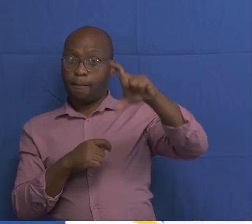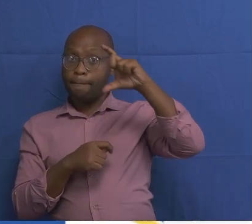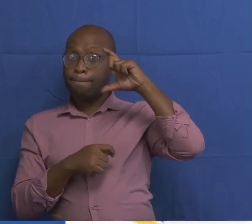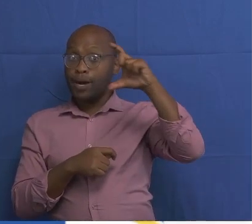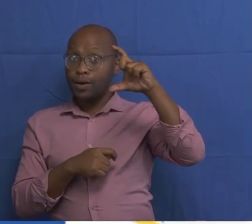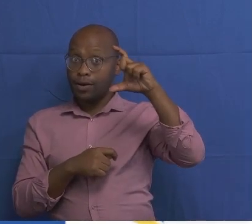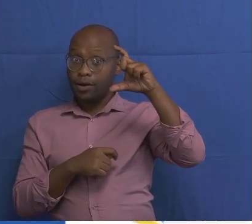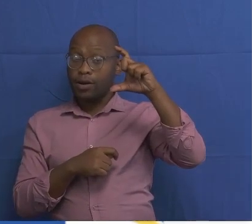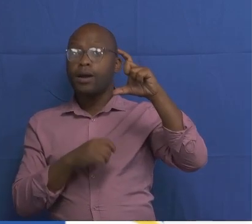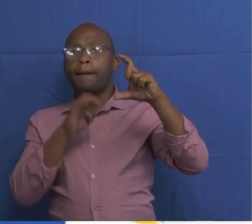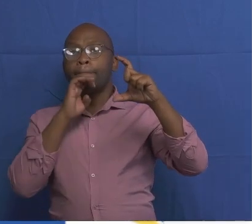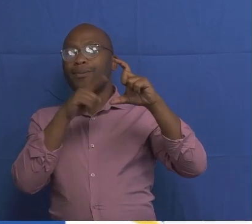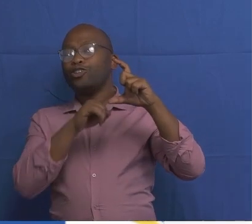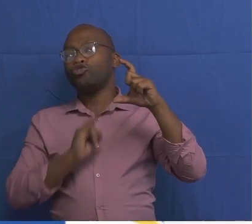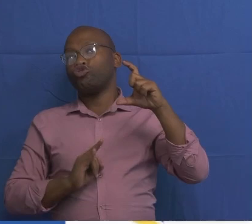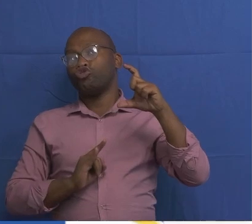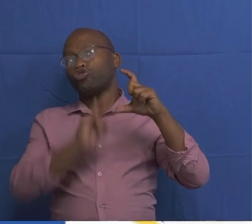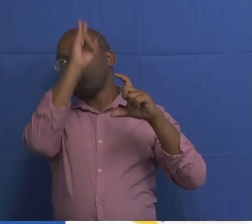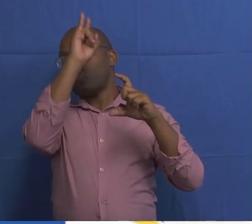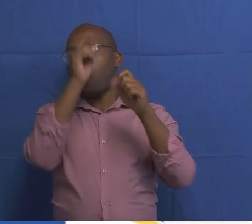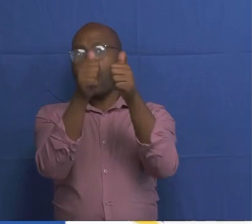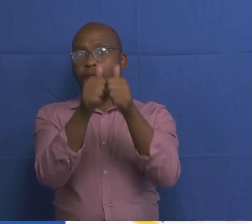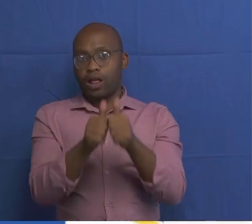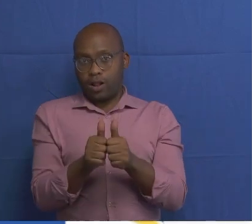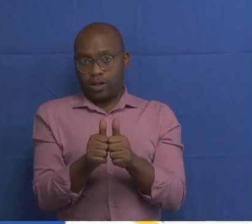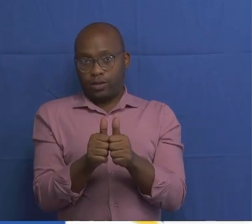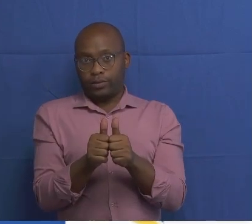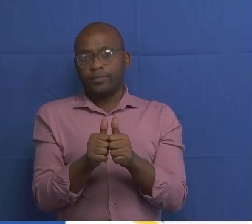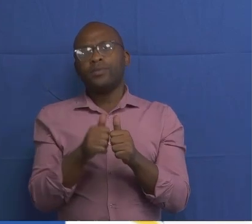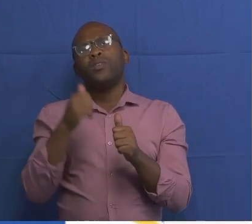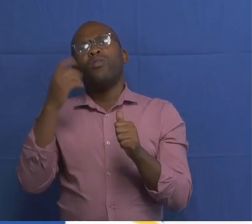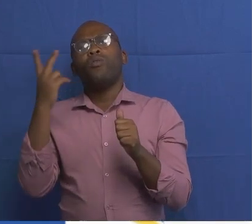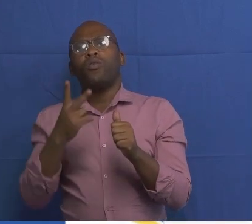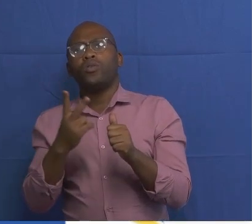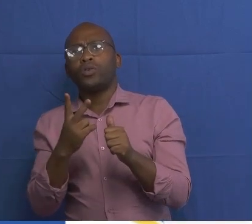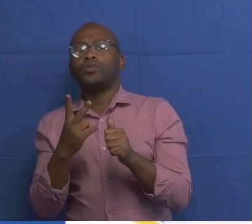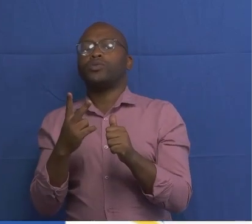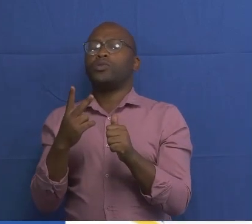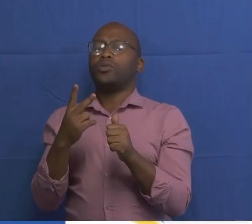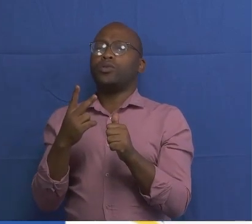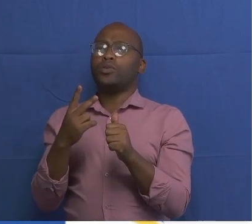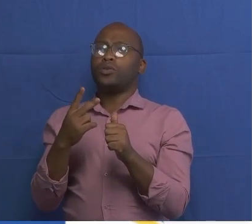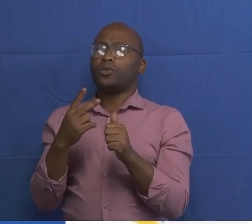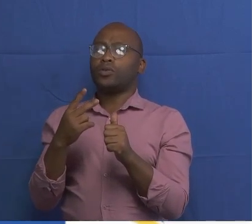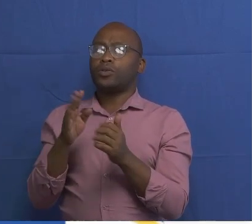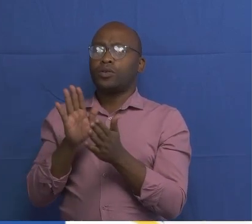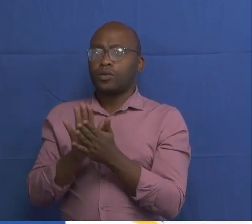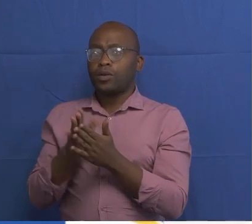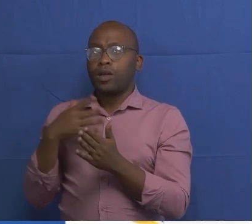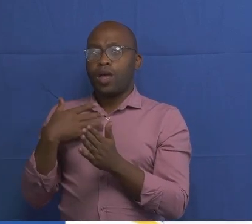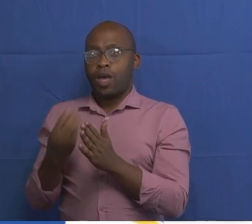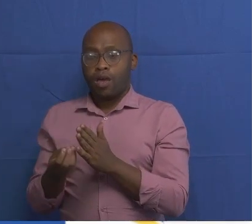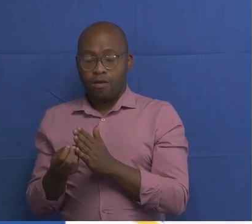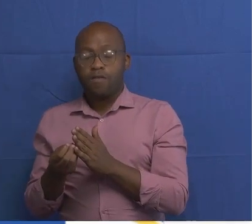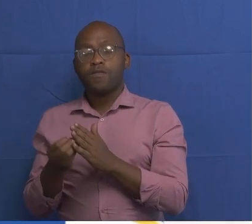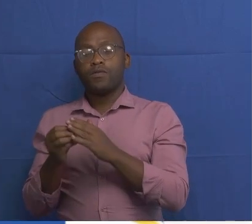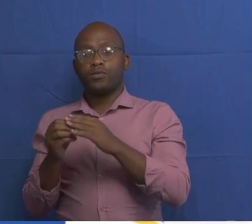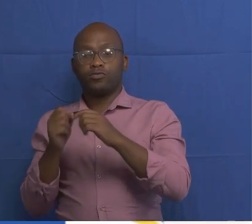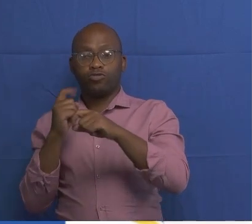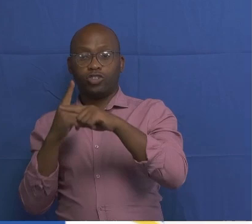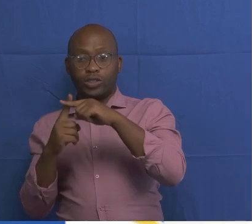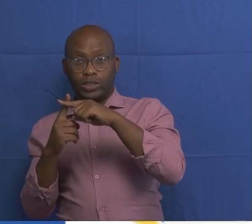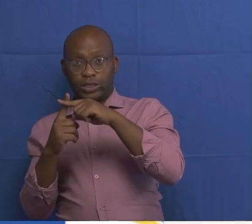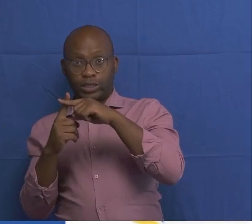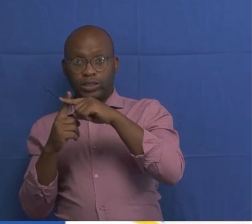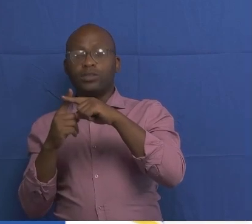got 2 of the same allele, and also in its heterozygous condition, meaning now we have got 2